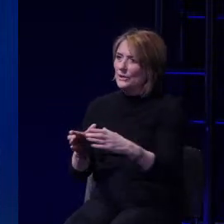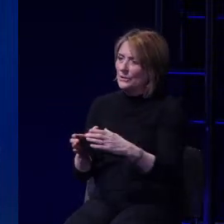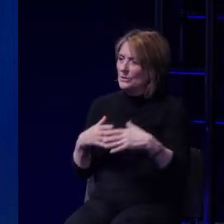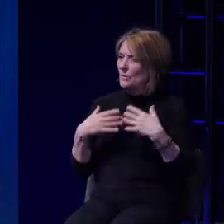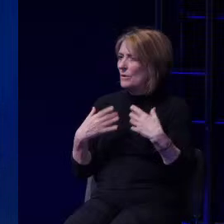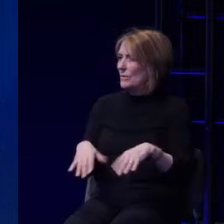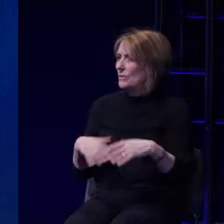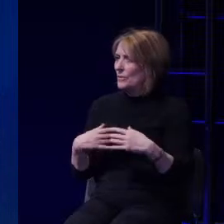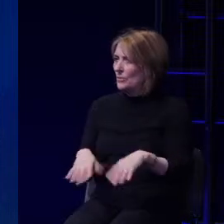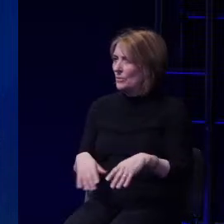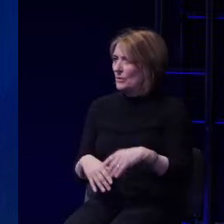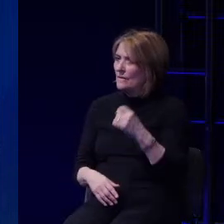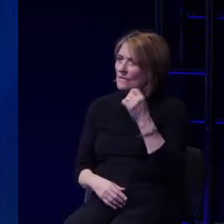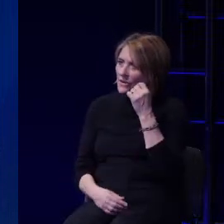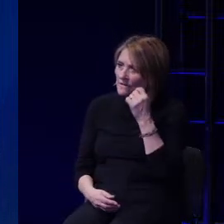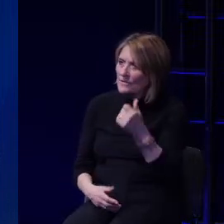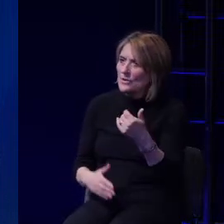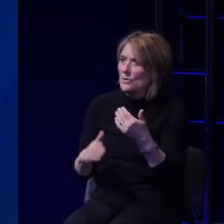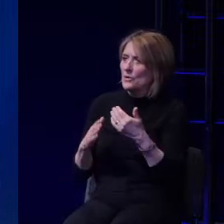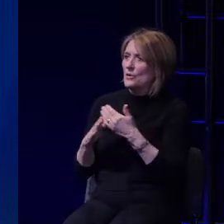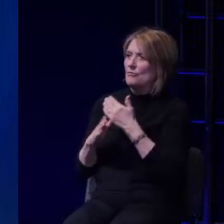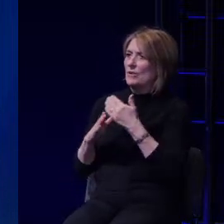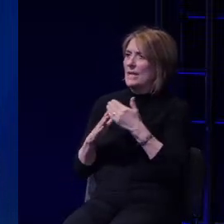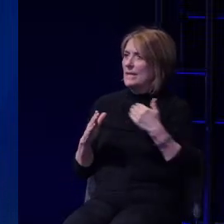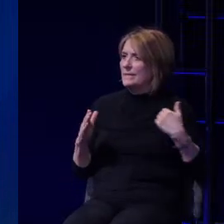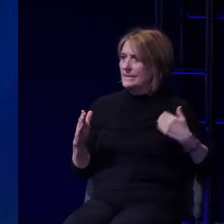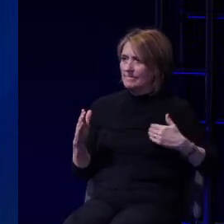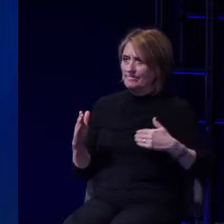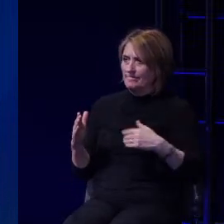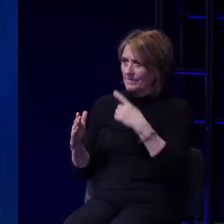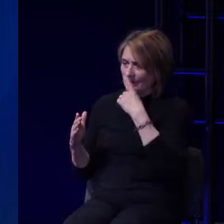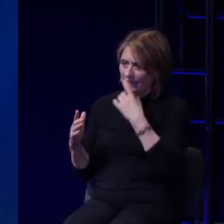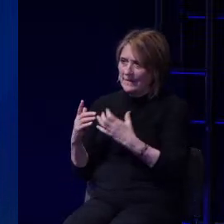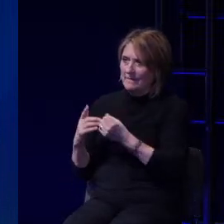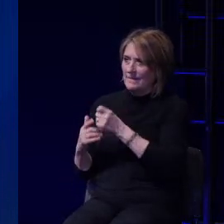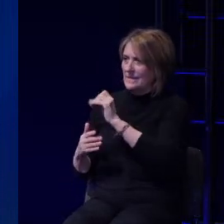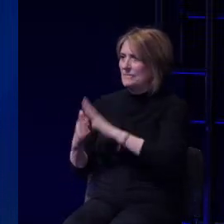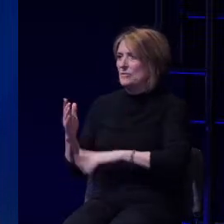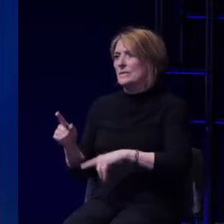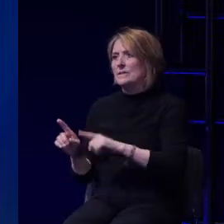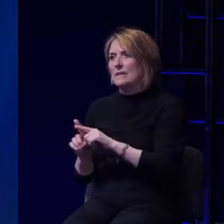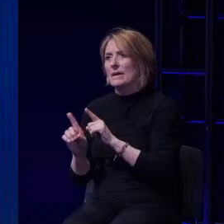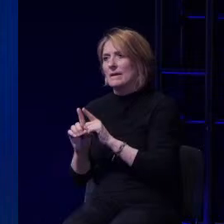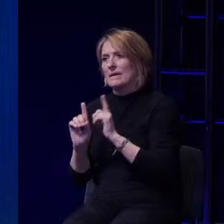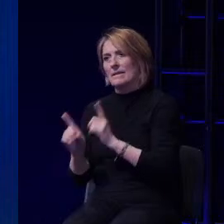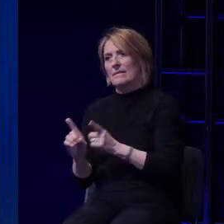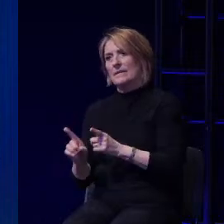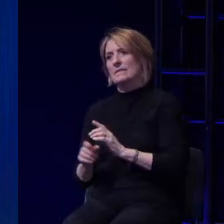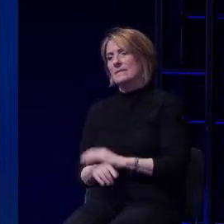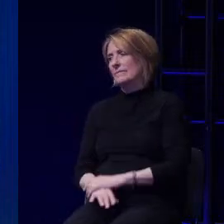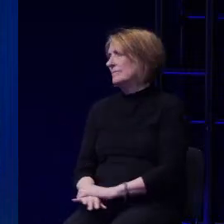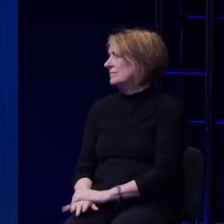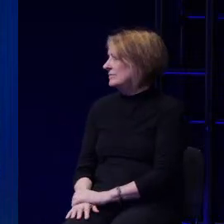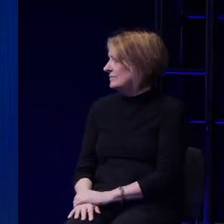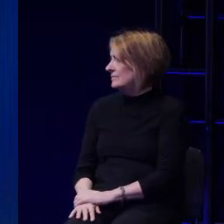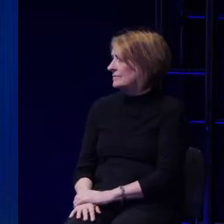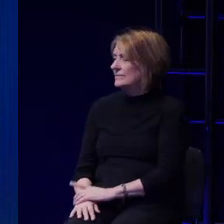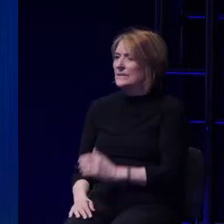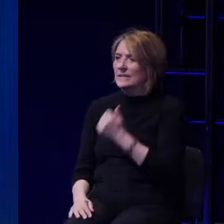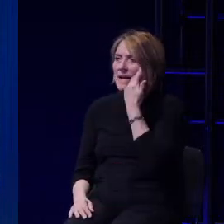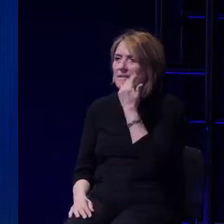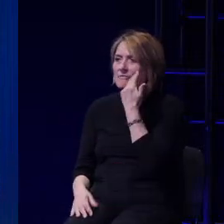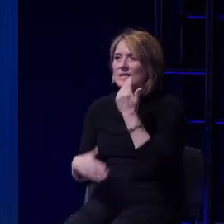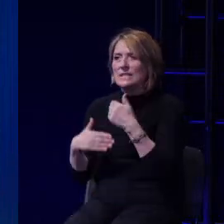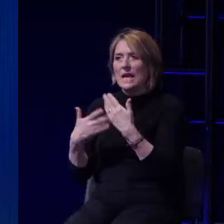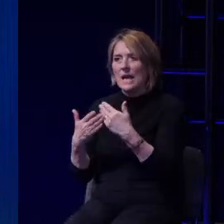many careers that you could ever have where you would have that experience on an almost daily basis, with